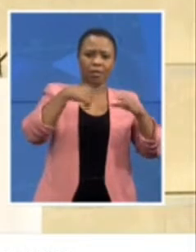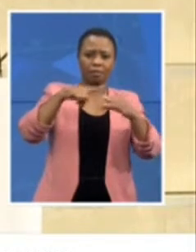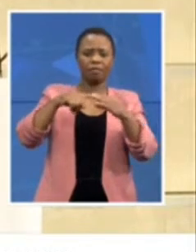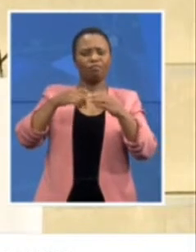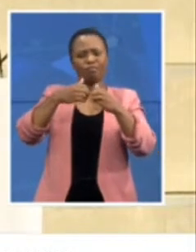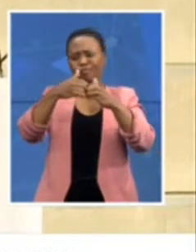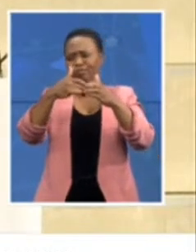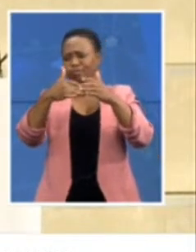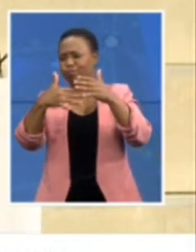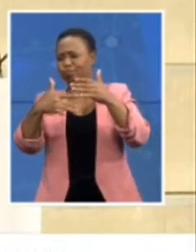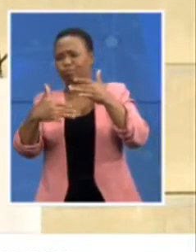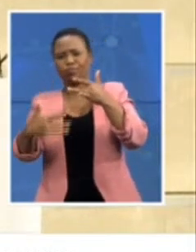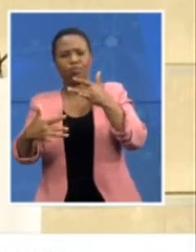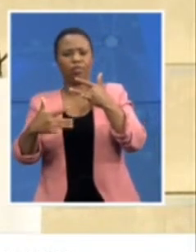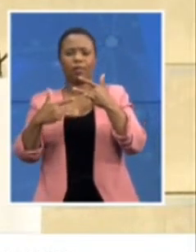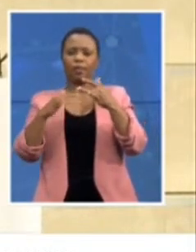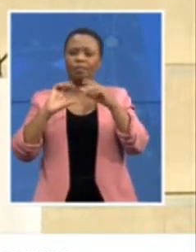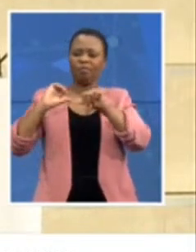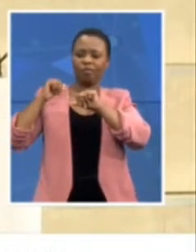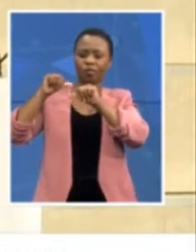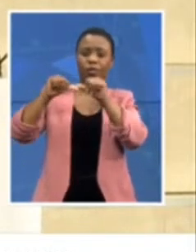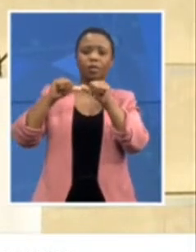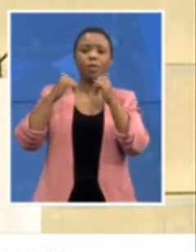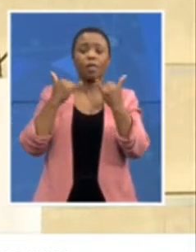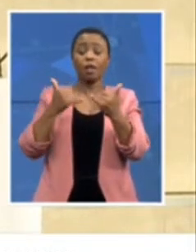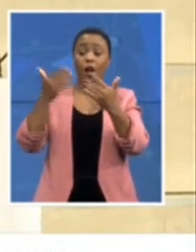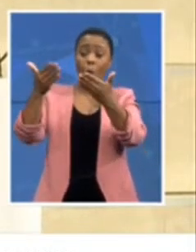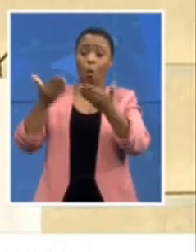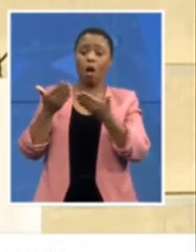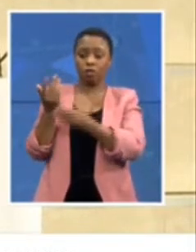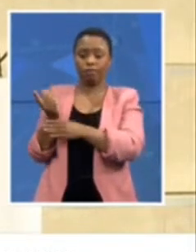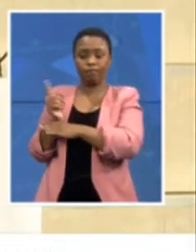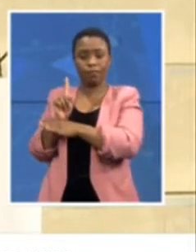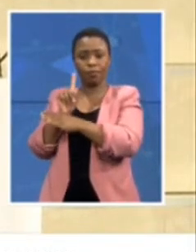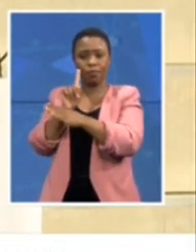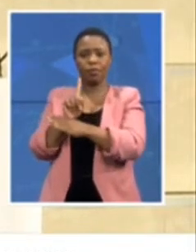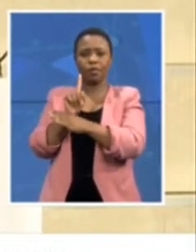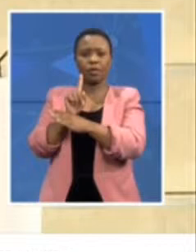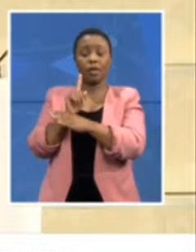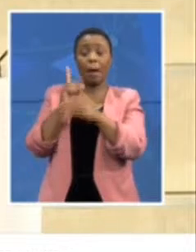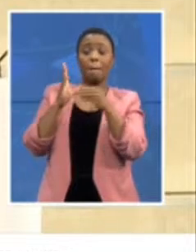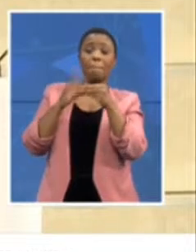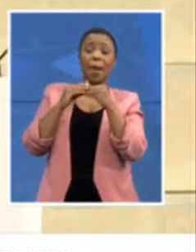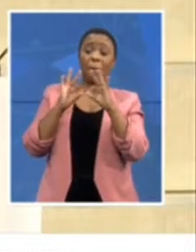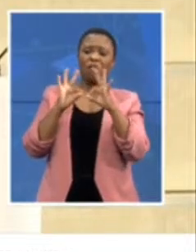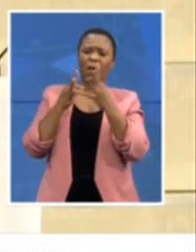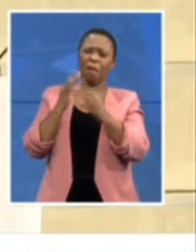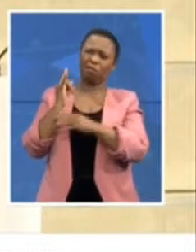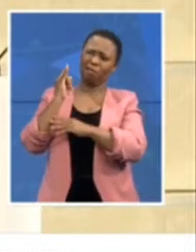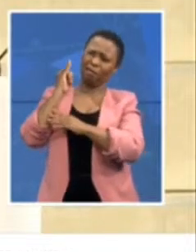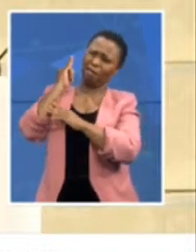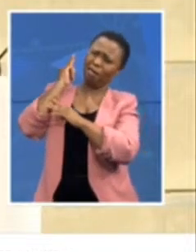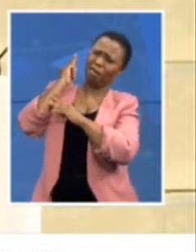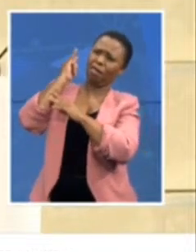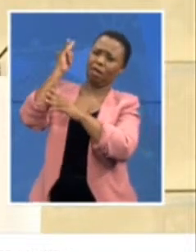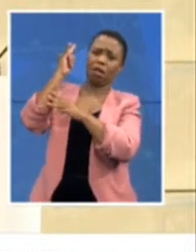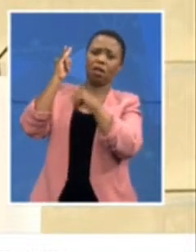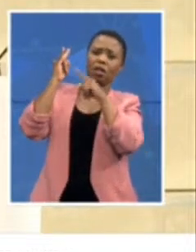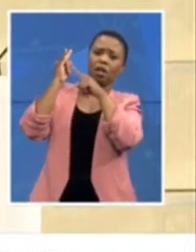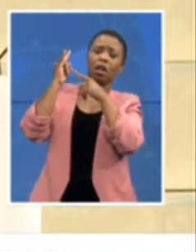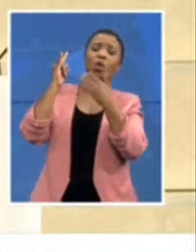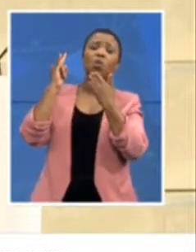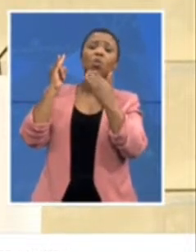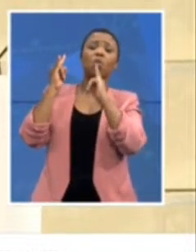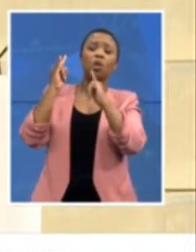podium the tallest member in our family, Mavuso Msimang, known to many of us